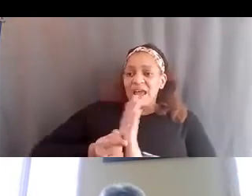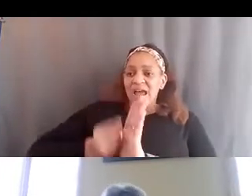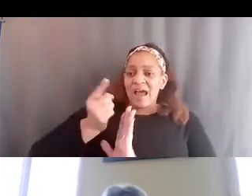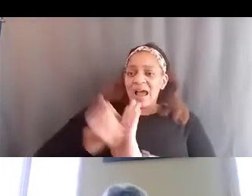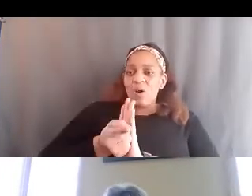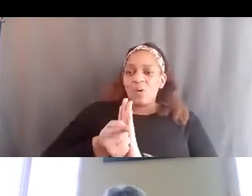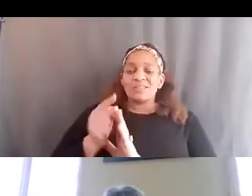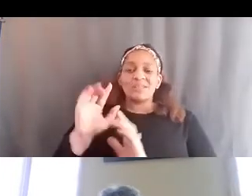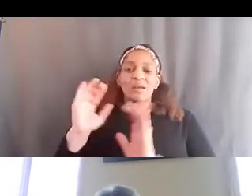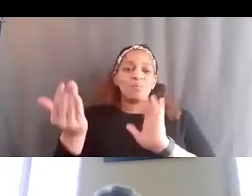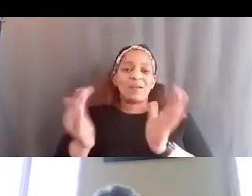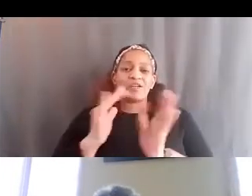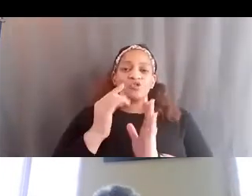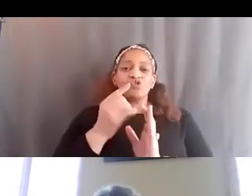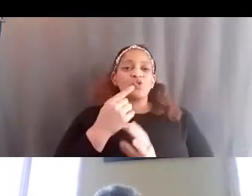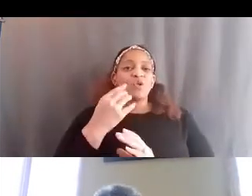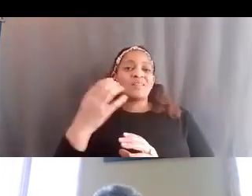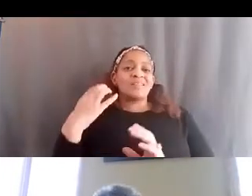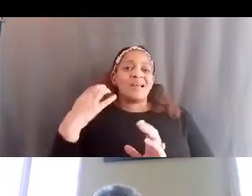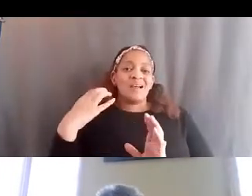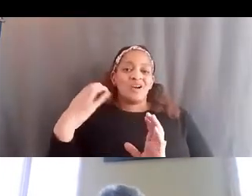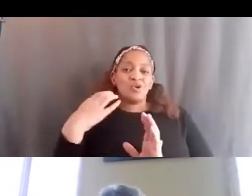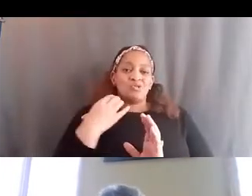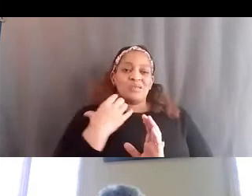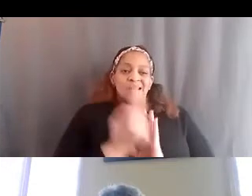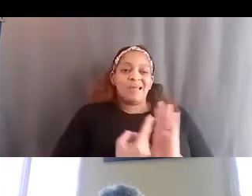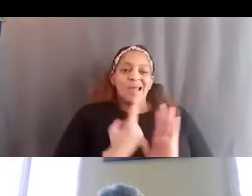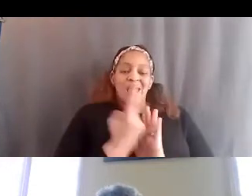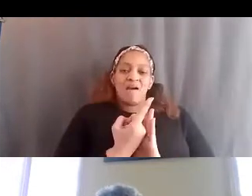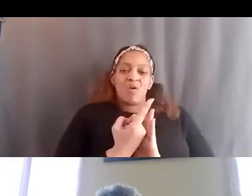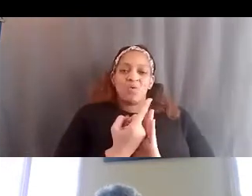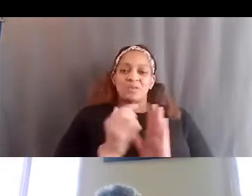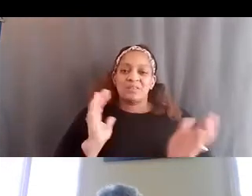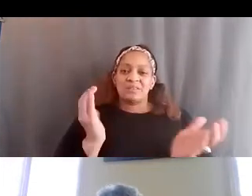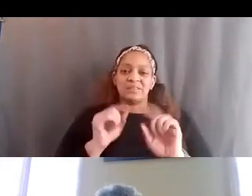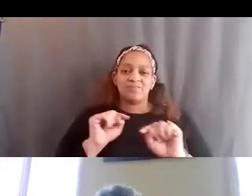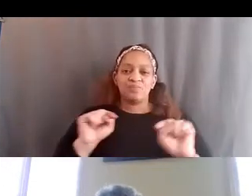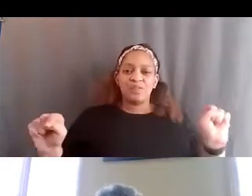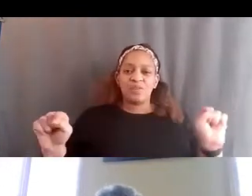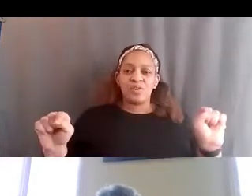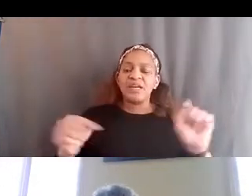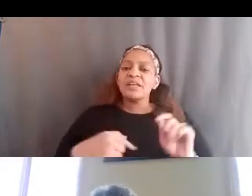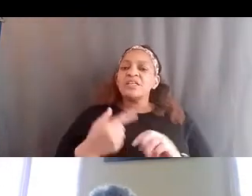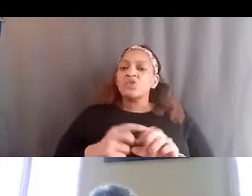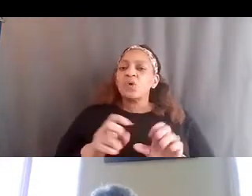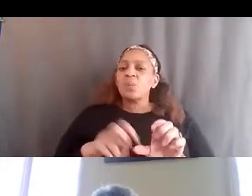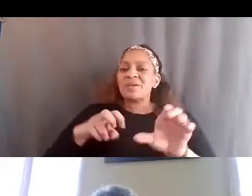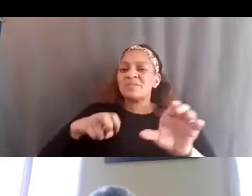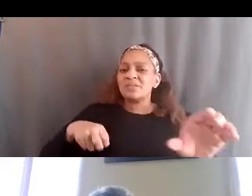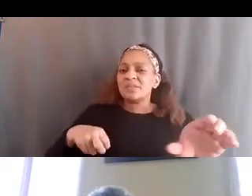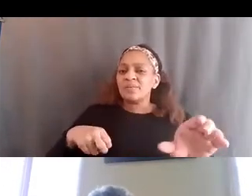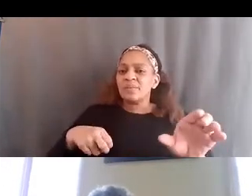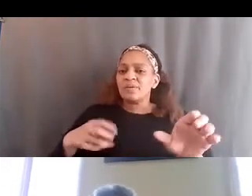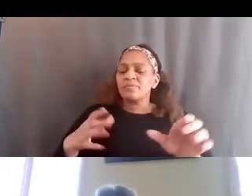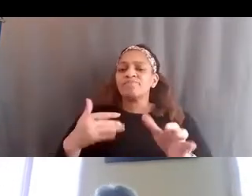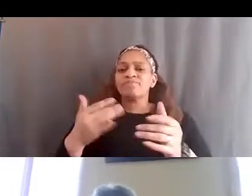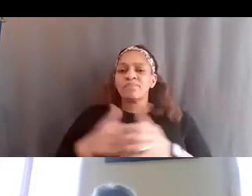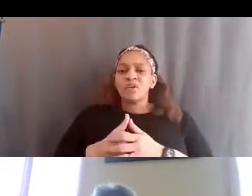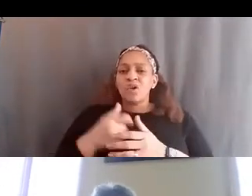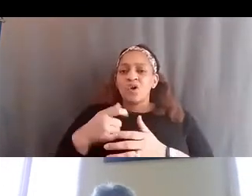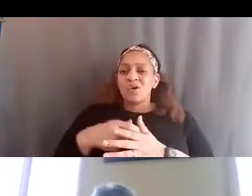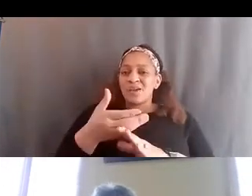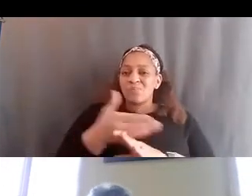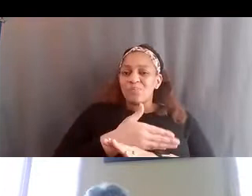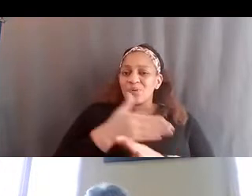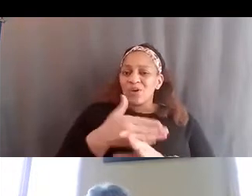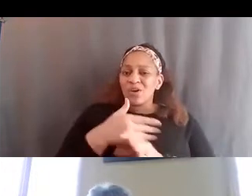coaching. And in some cases where states have said, let's take a step away from pure fee for service before